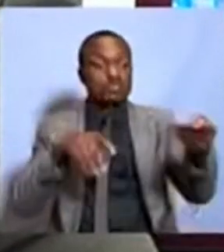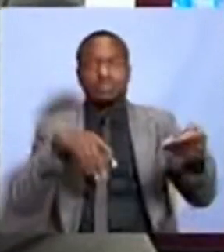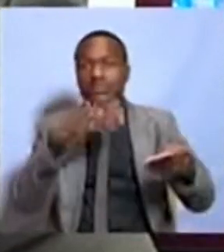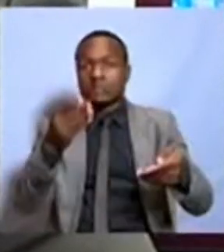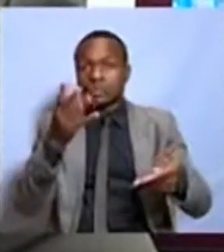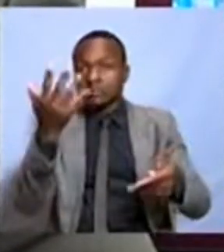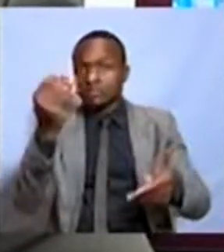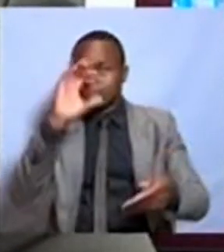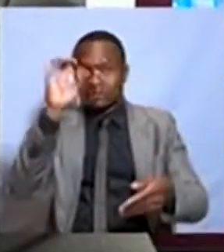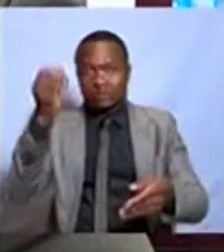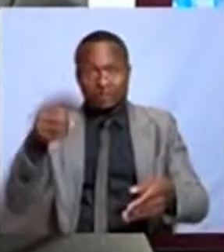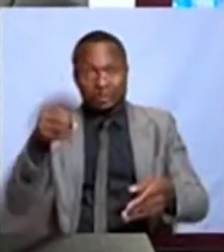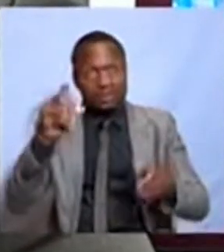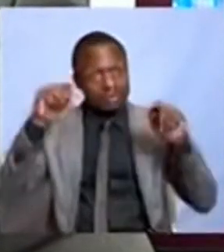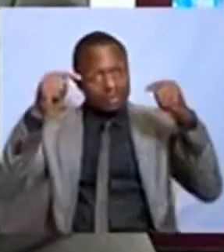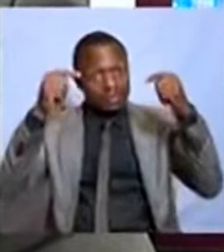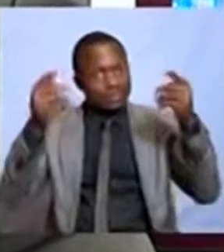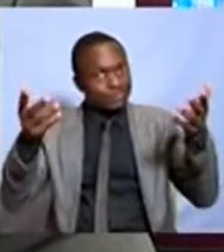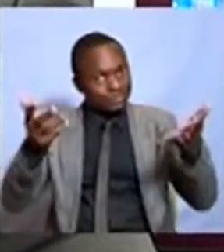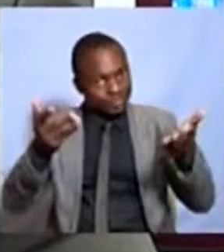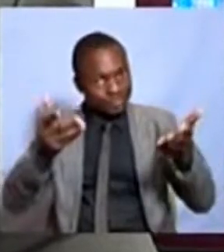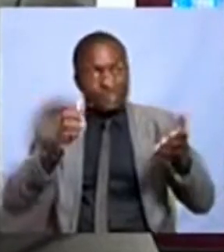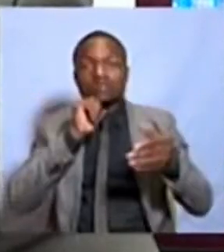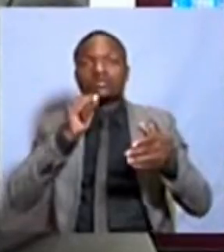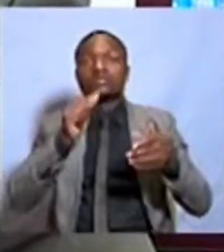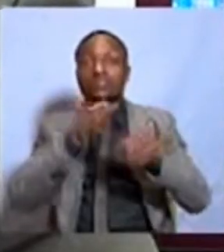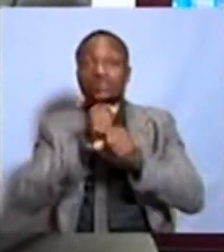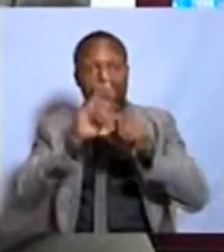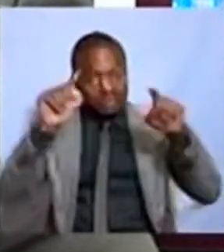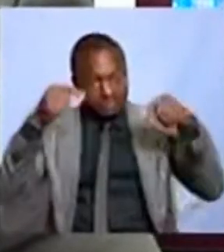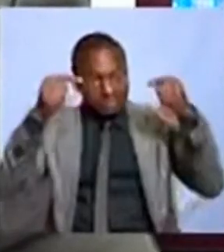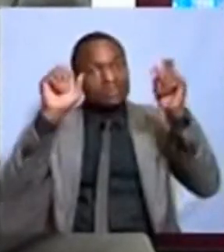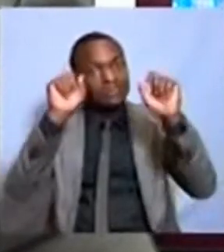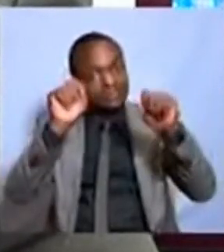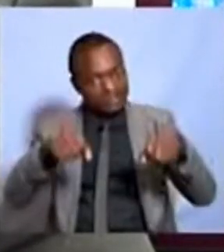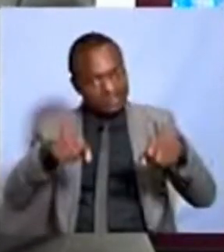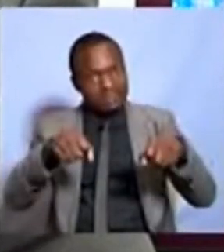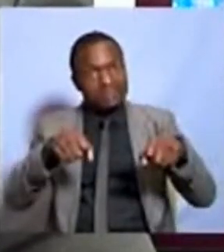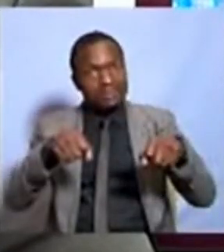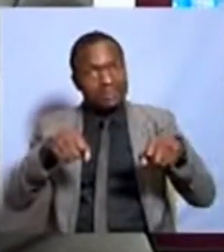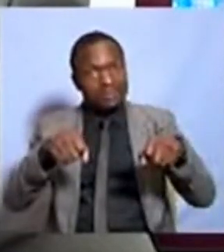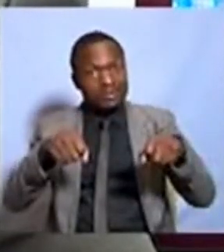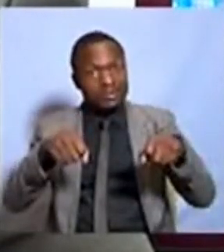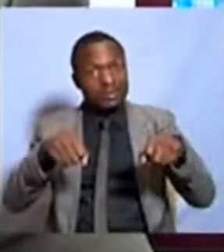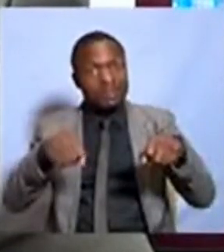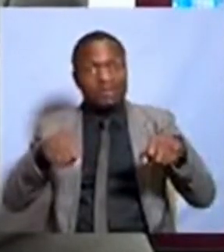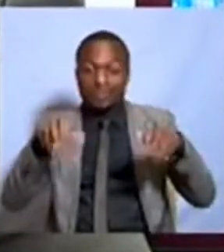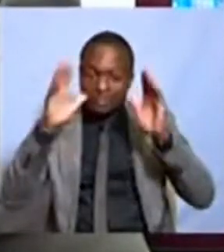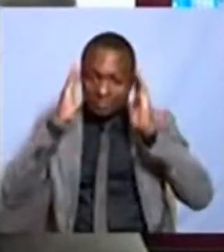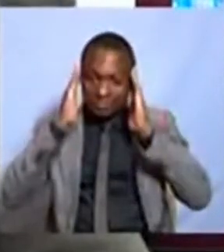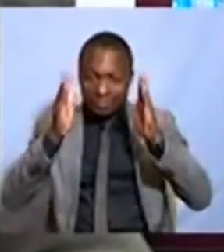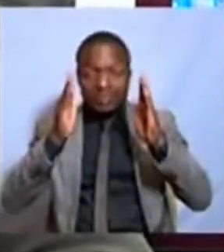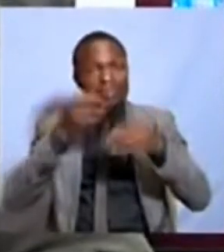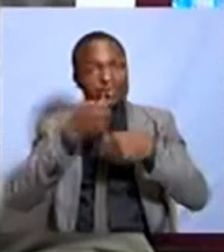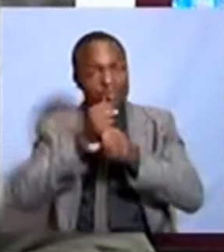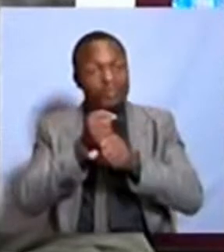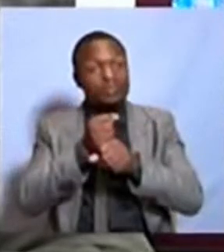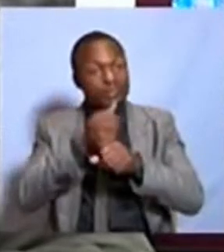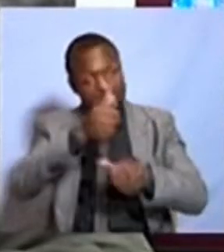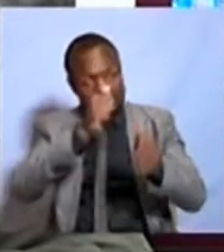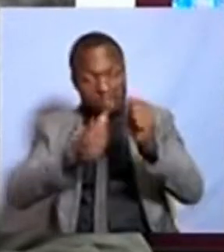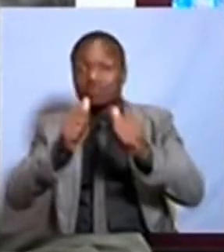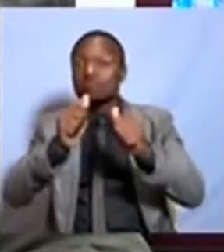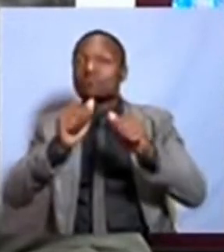making progress? No, we're not making any progress. So can we rewind and make ourselves more effective